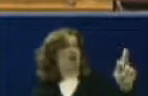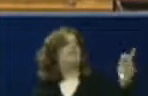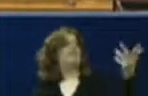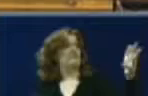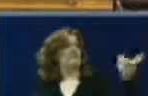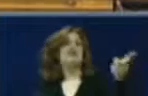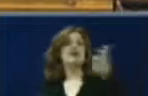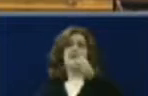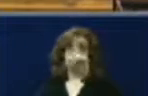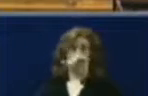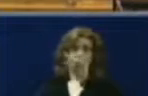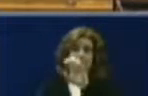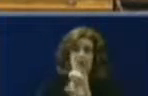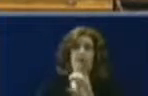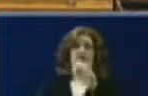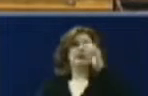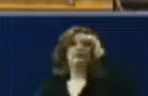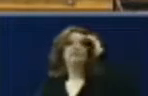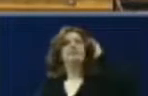Diane.